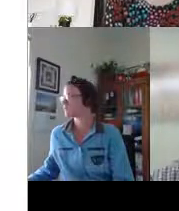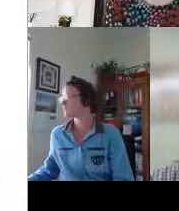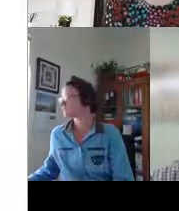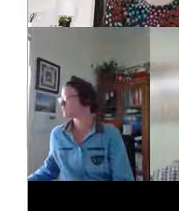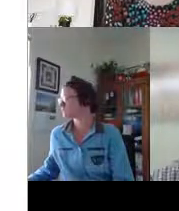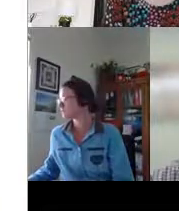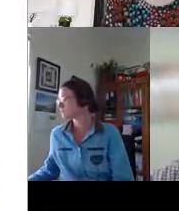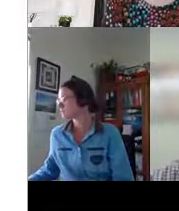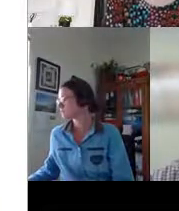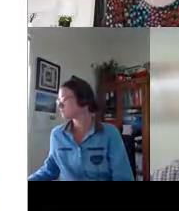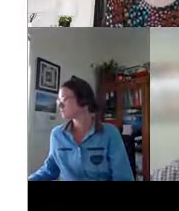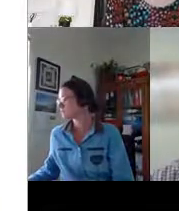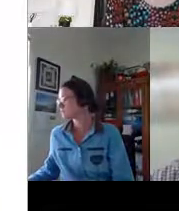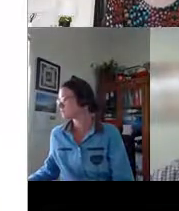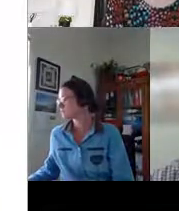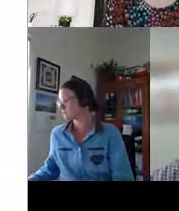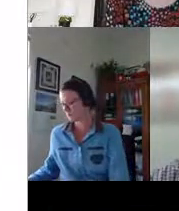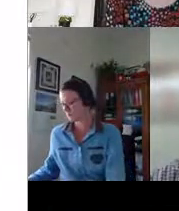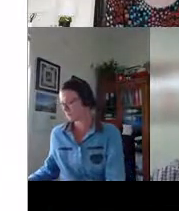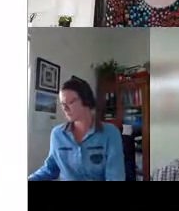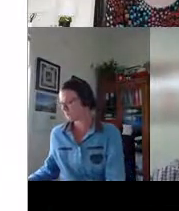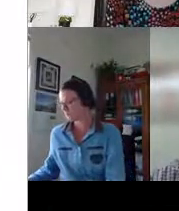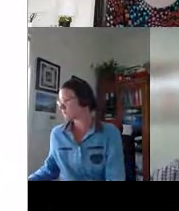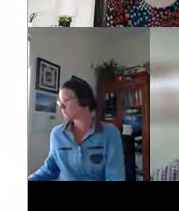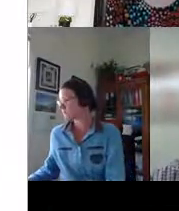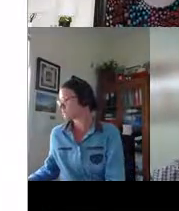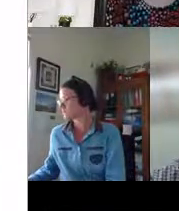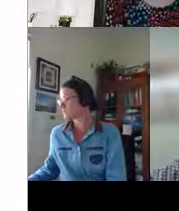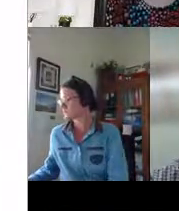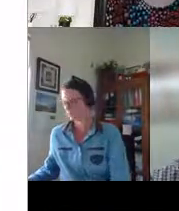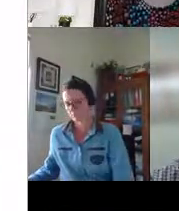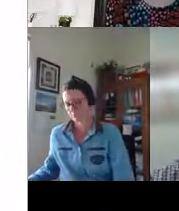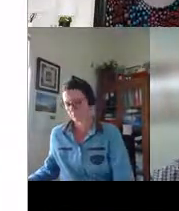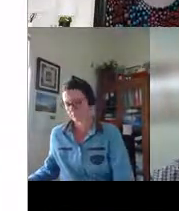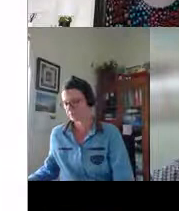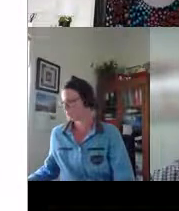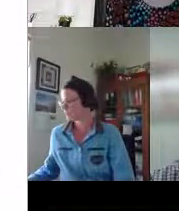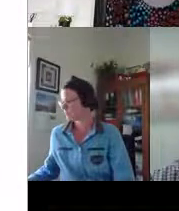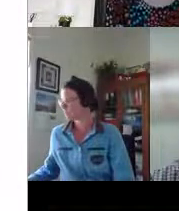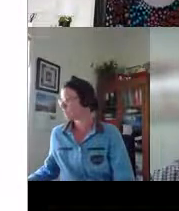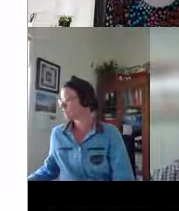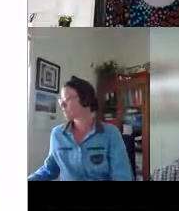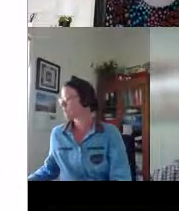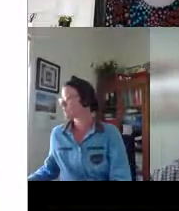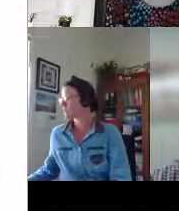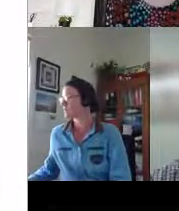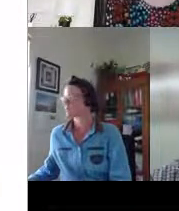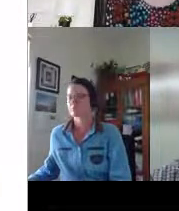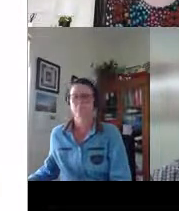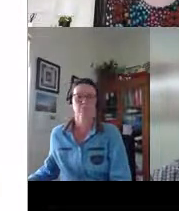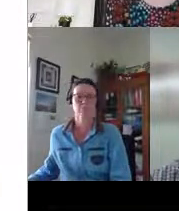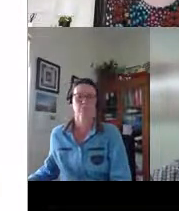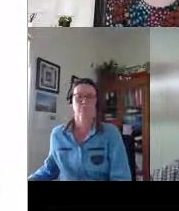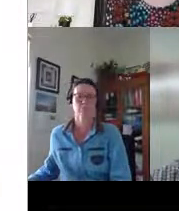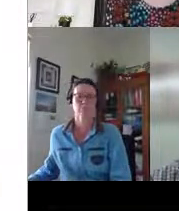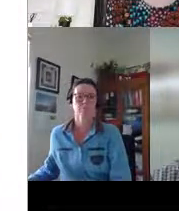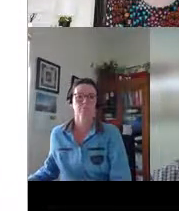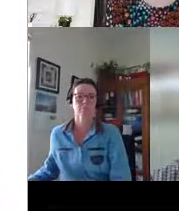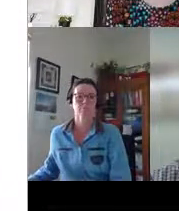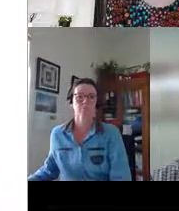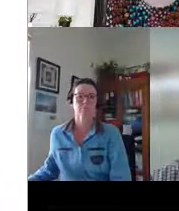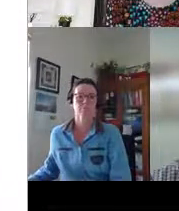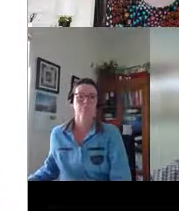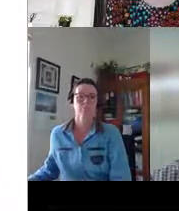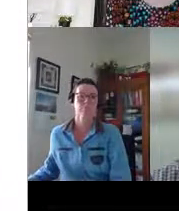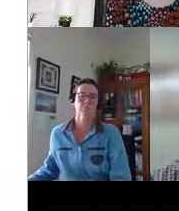to get your offtake? Can you get an operation regime or something? The other thing I wanted to add to that is, let's not forget the